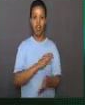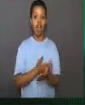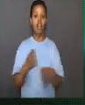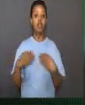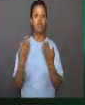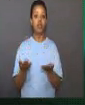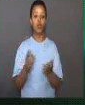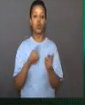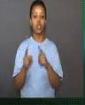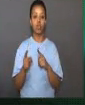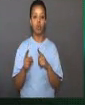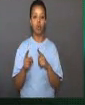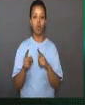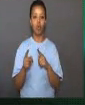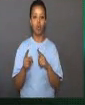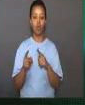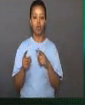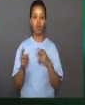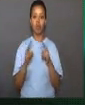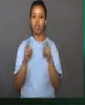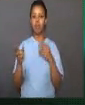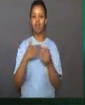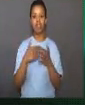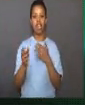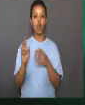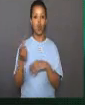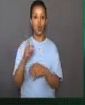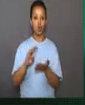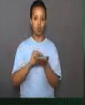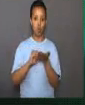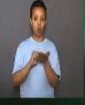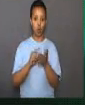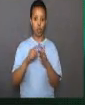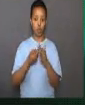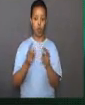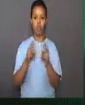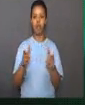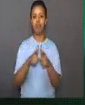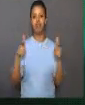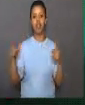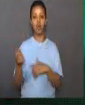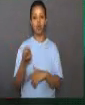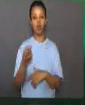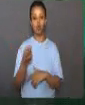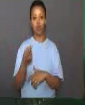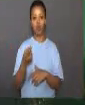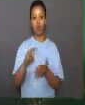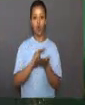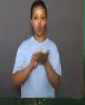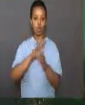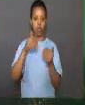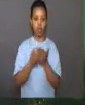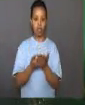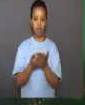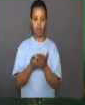Carbohydrates can range from very small molecules to very large molecules.